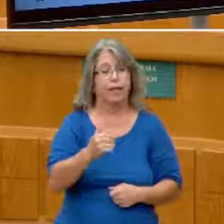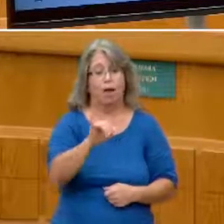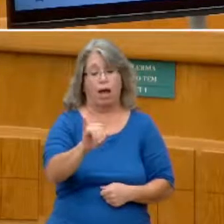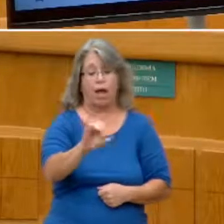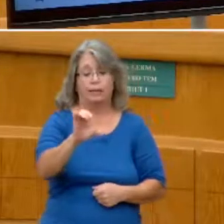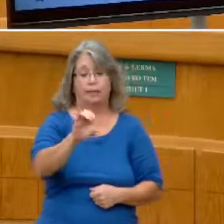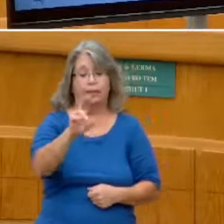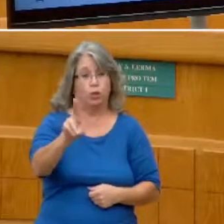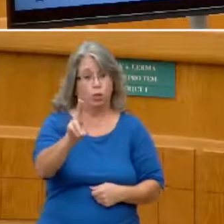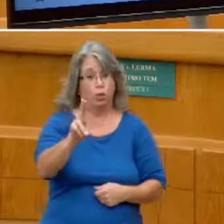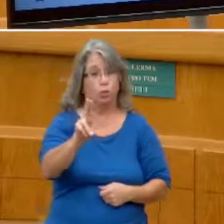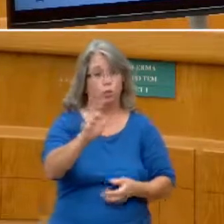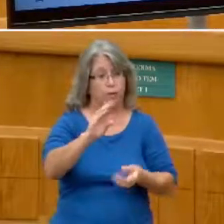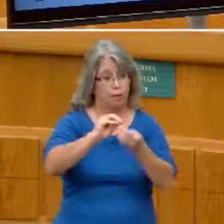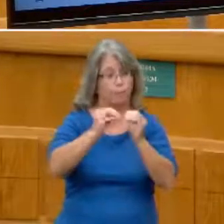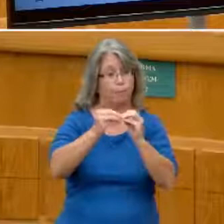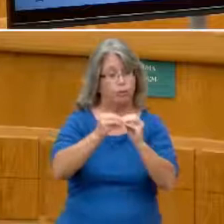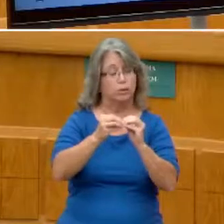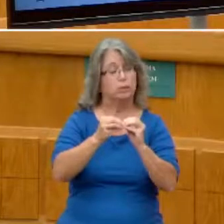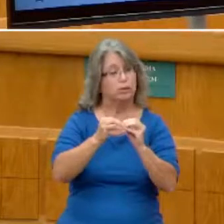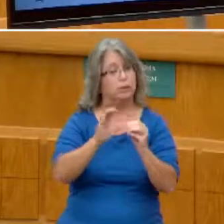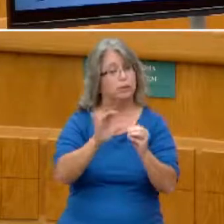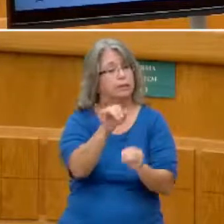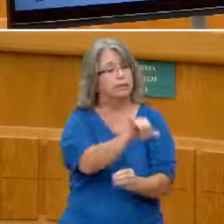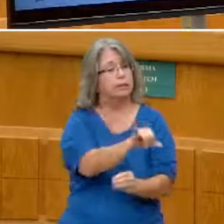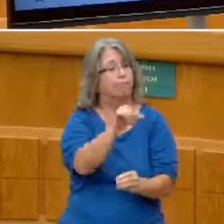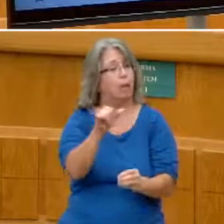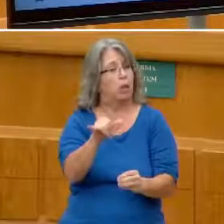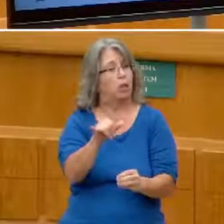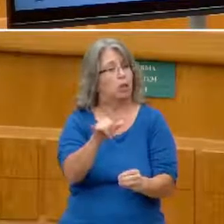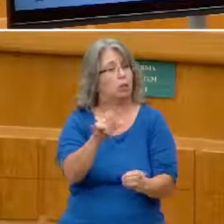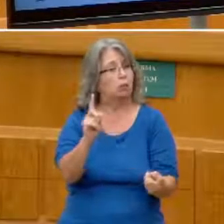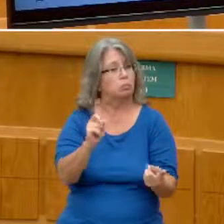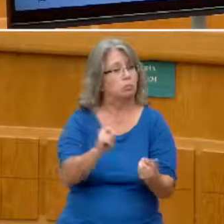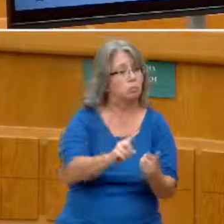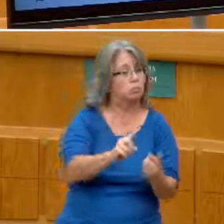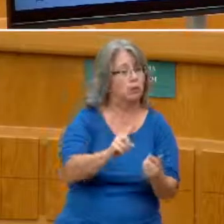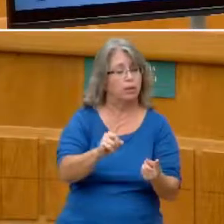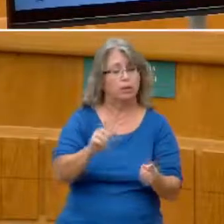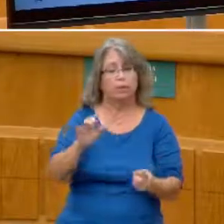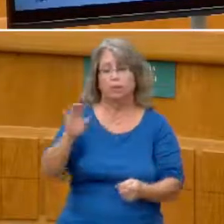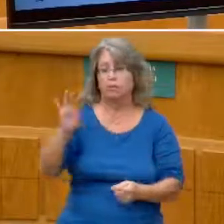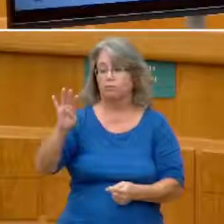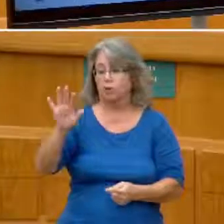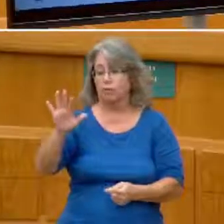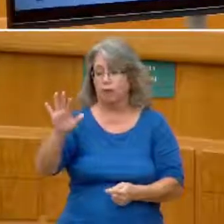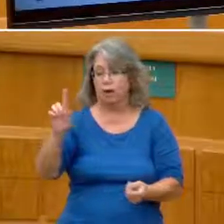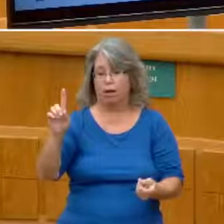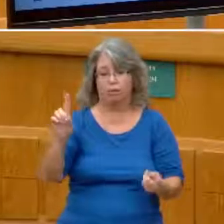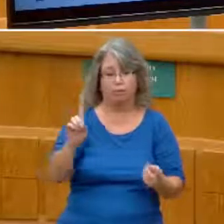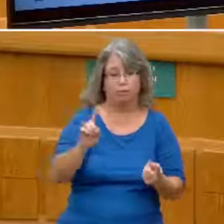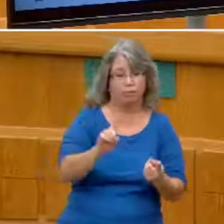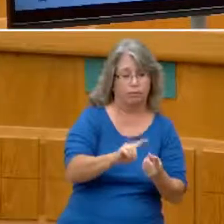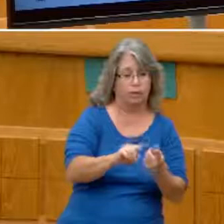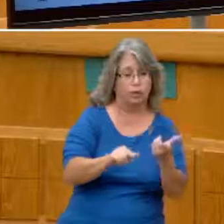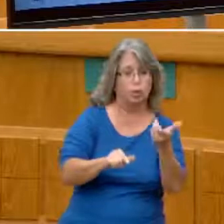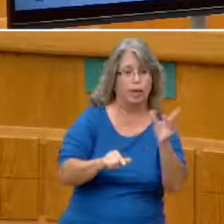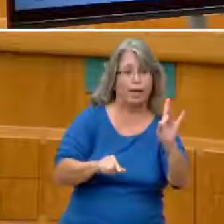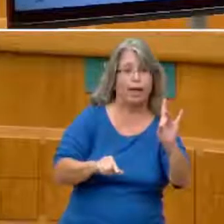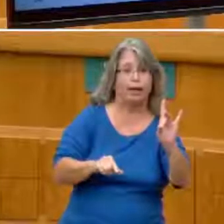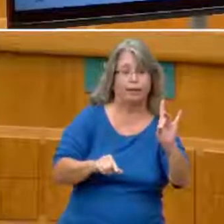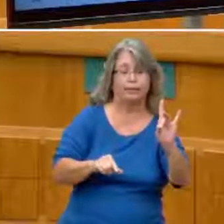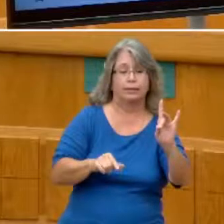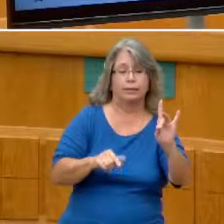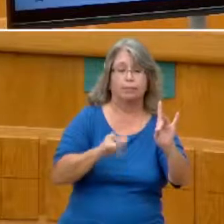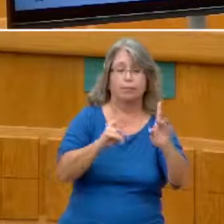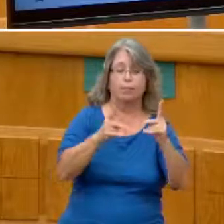seeing a very similar trend, and I think it's kind of easy to see, from 45 down to 28 patients that are